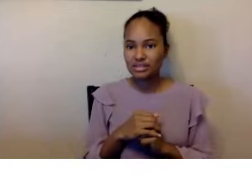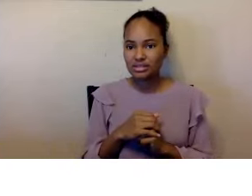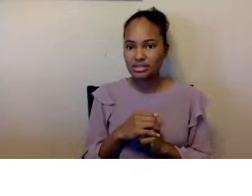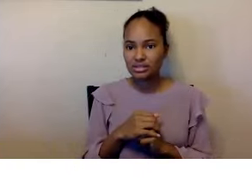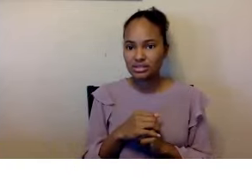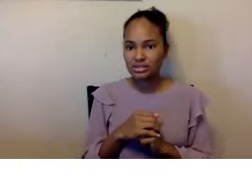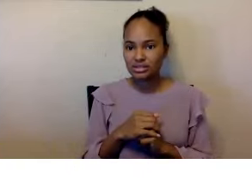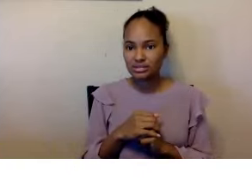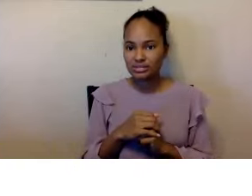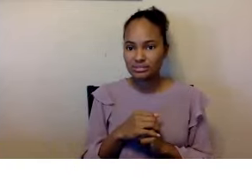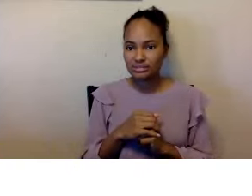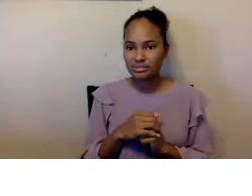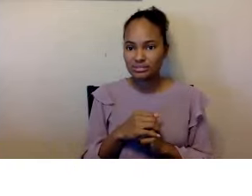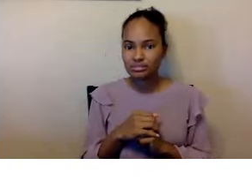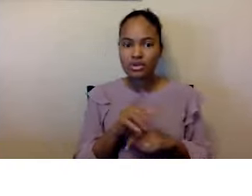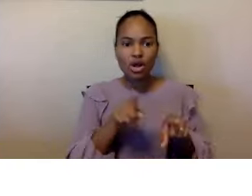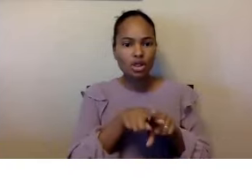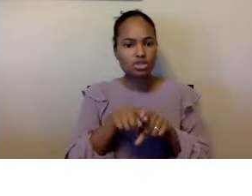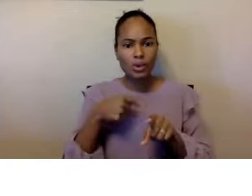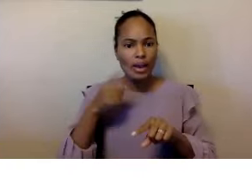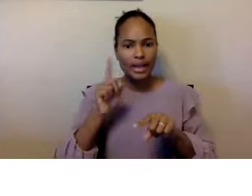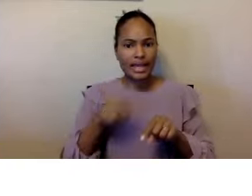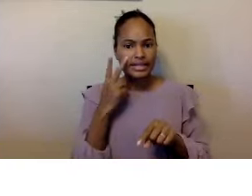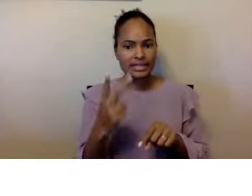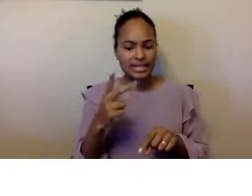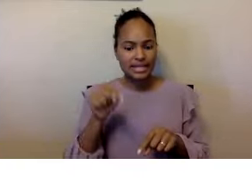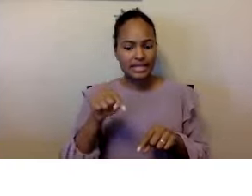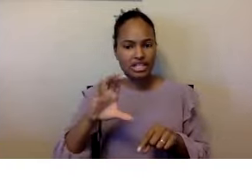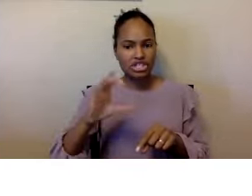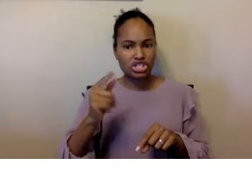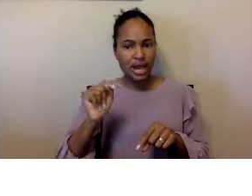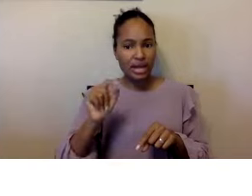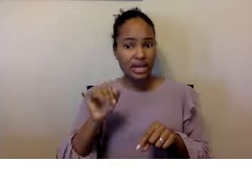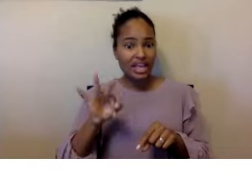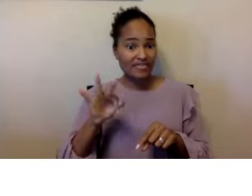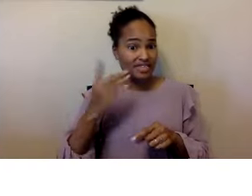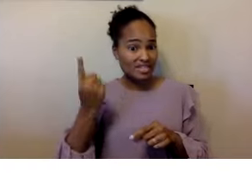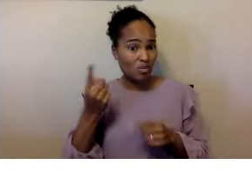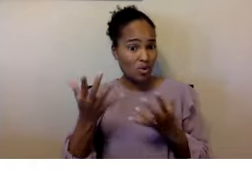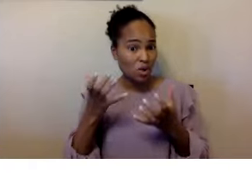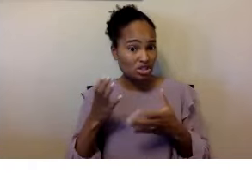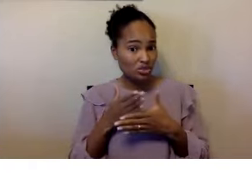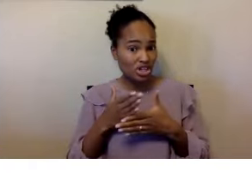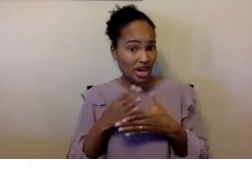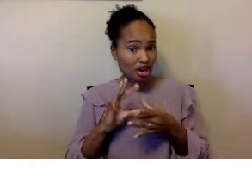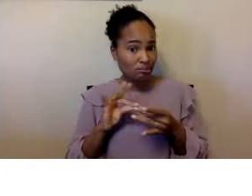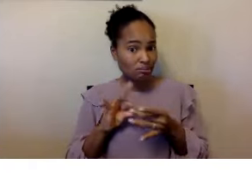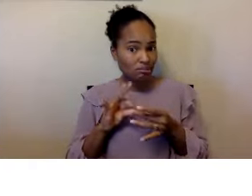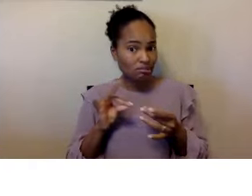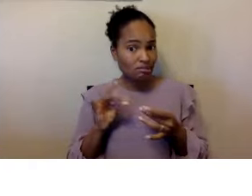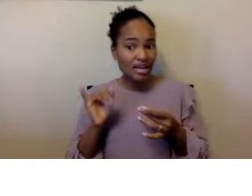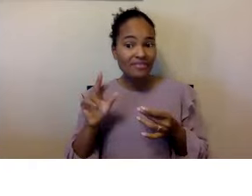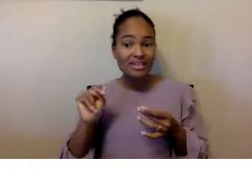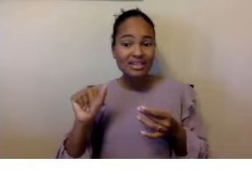And also, I can't see the chat, so if anybody has anything that they want to share, if Natalie